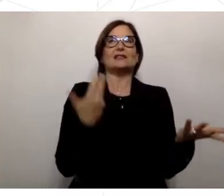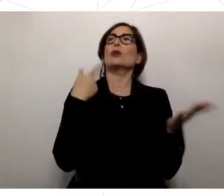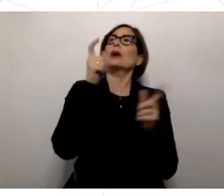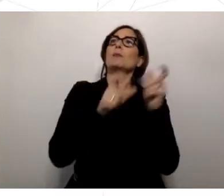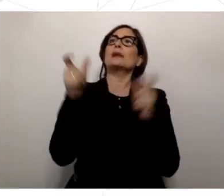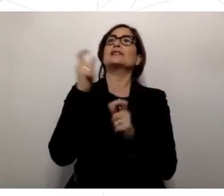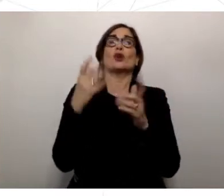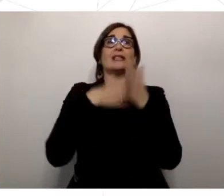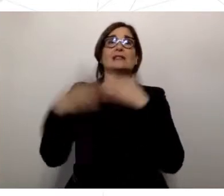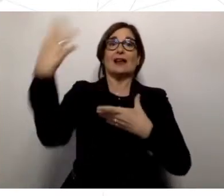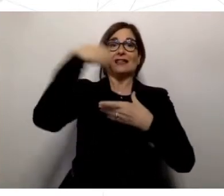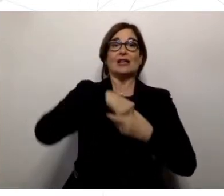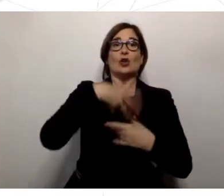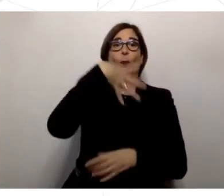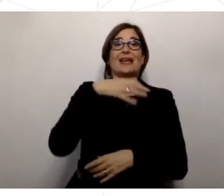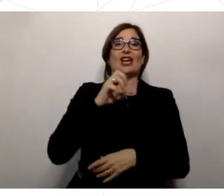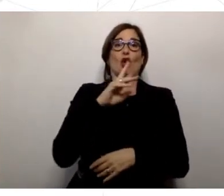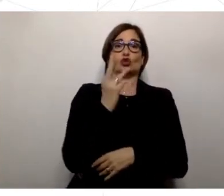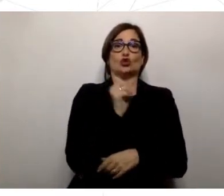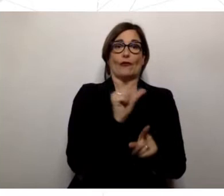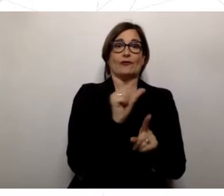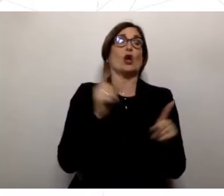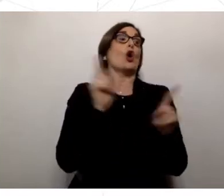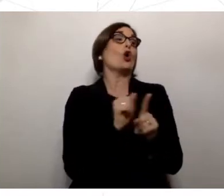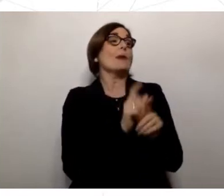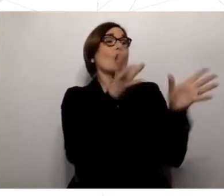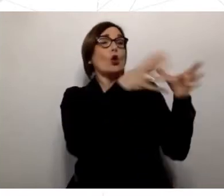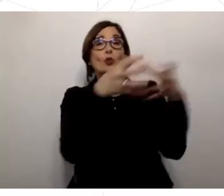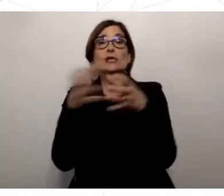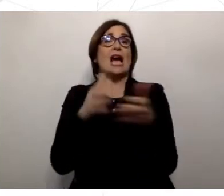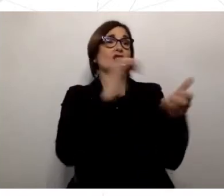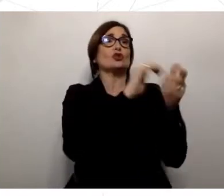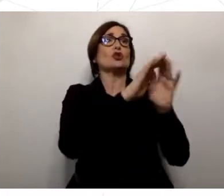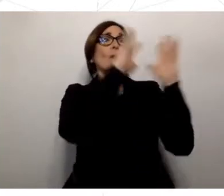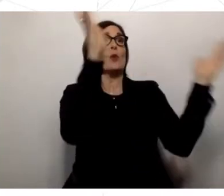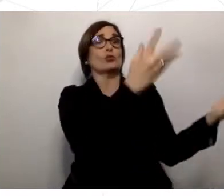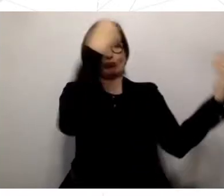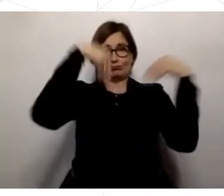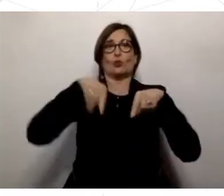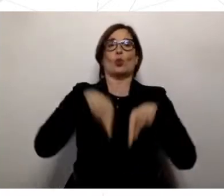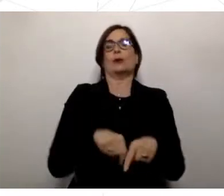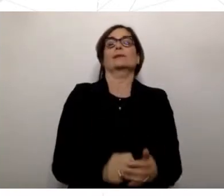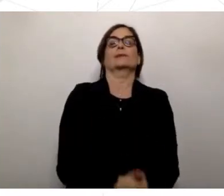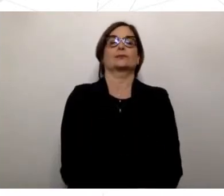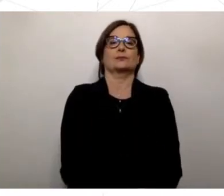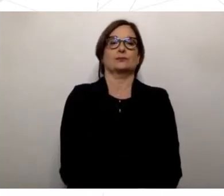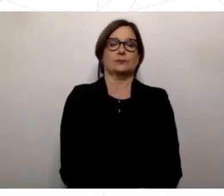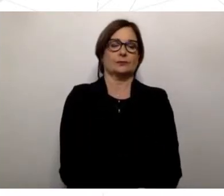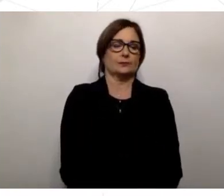for members of the disability community within Microsoft, as well as the broader disability communities in the world.